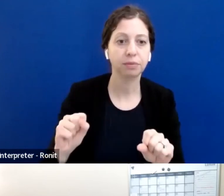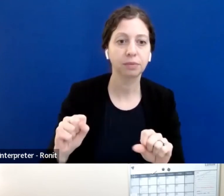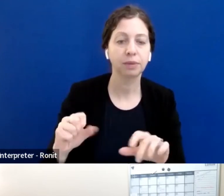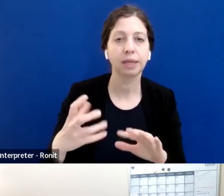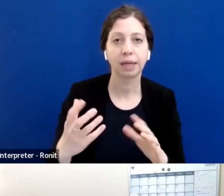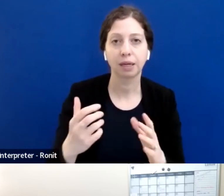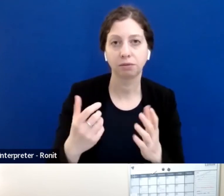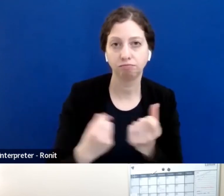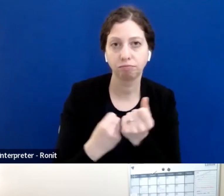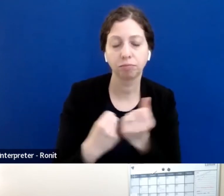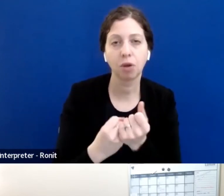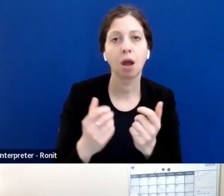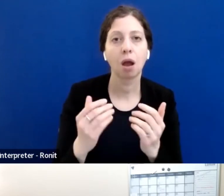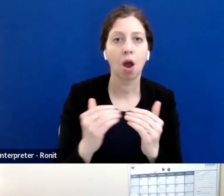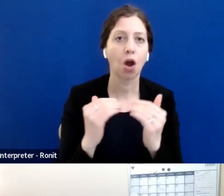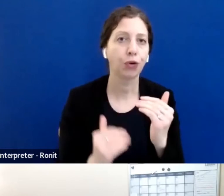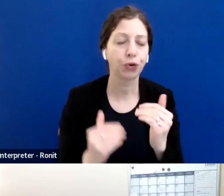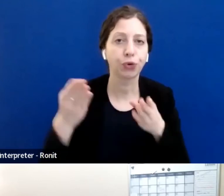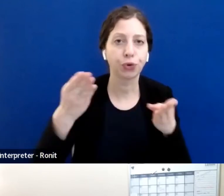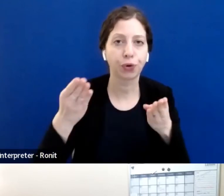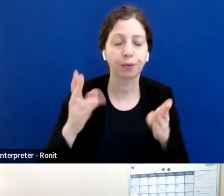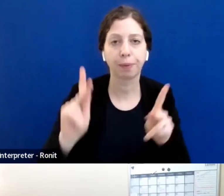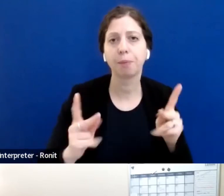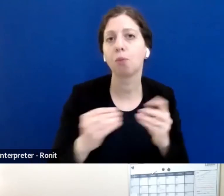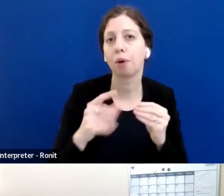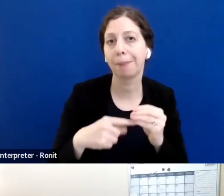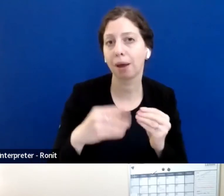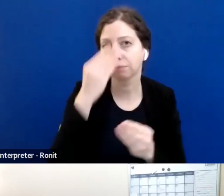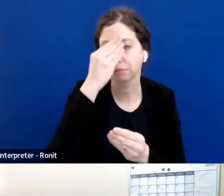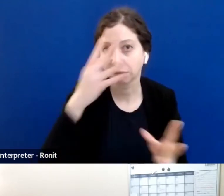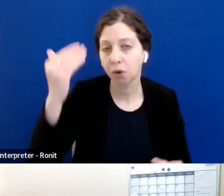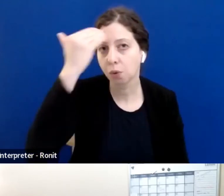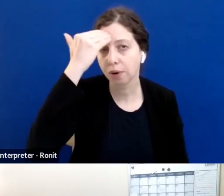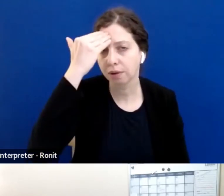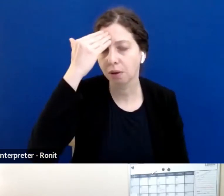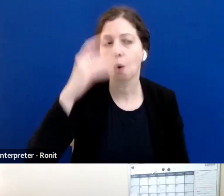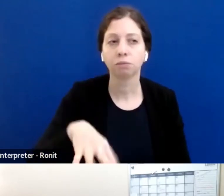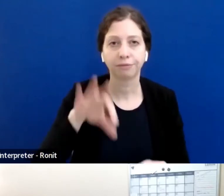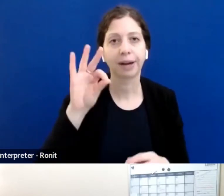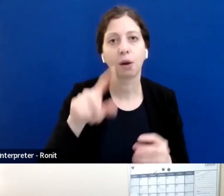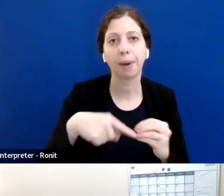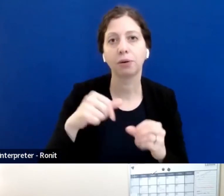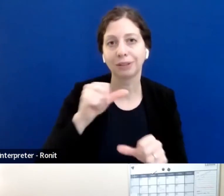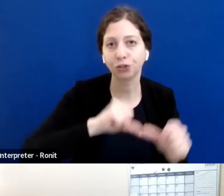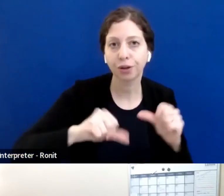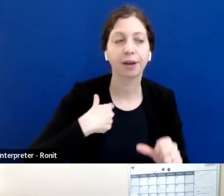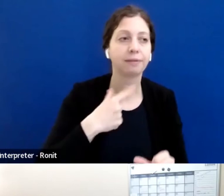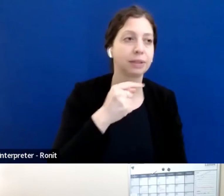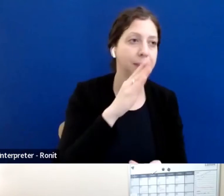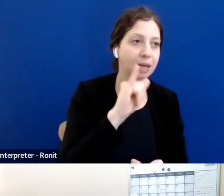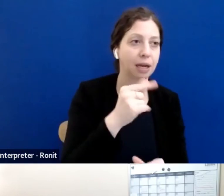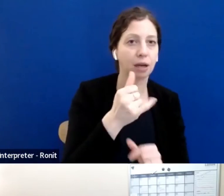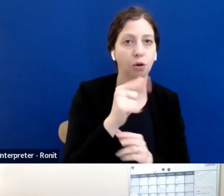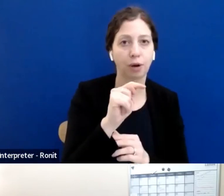underserved populations. And it's more about awareness, just finding out about each other. There's TBI grant grant programs out